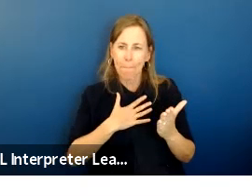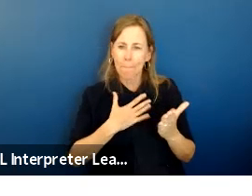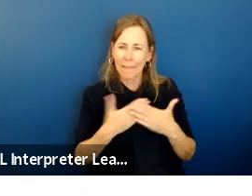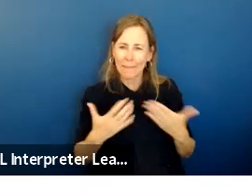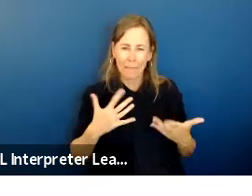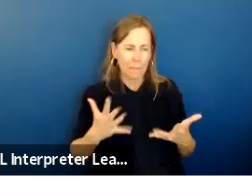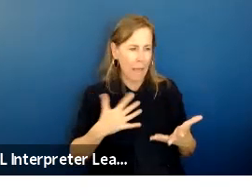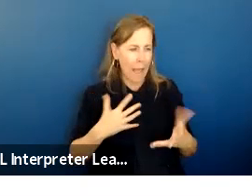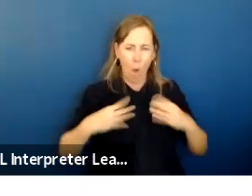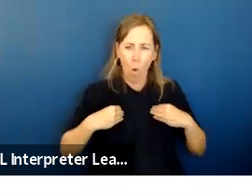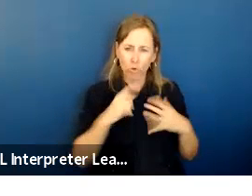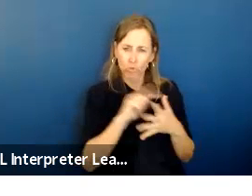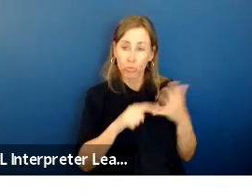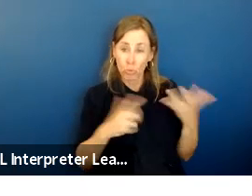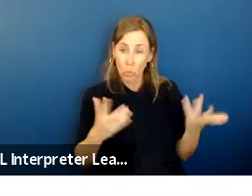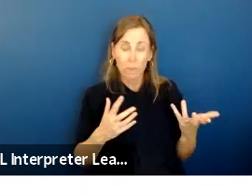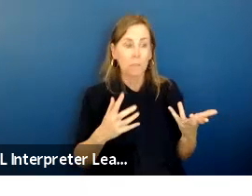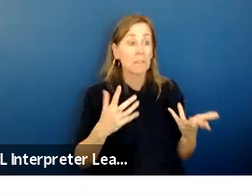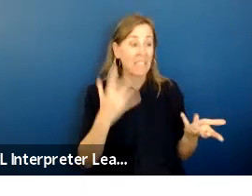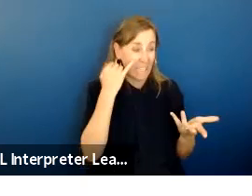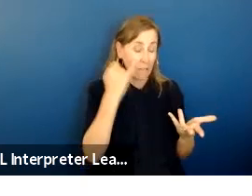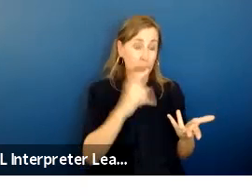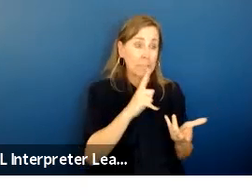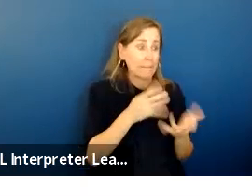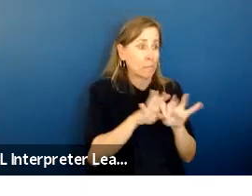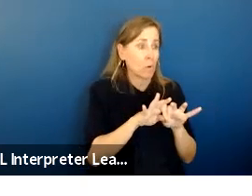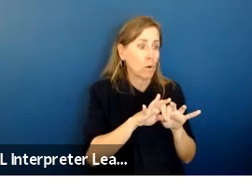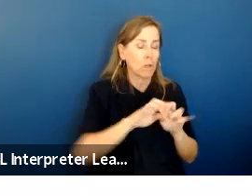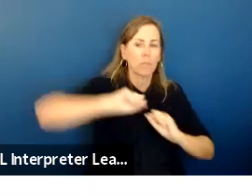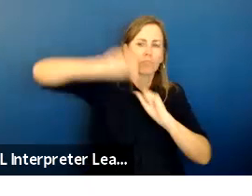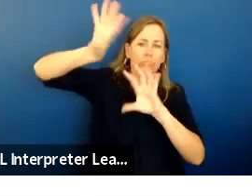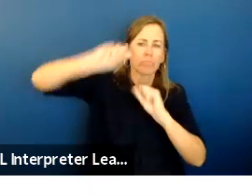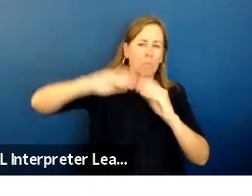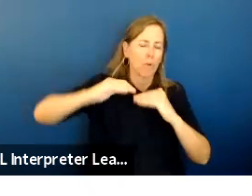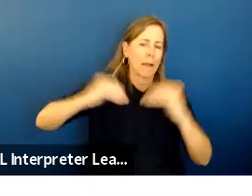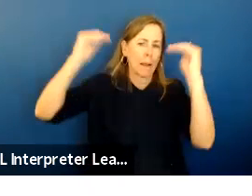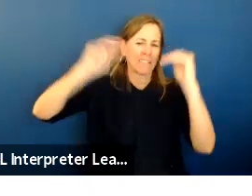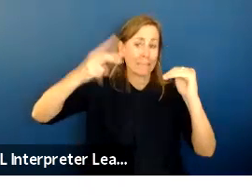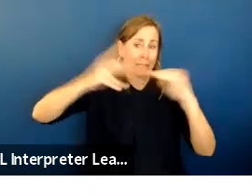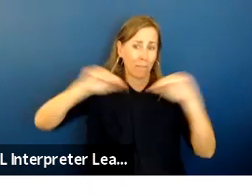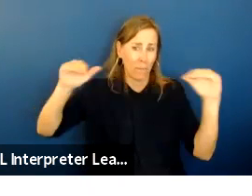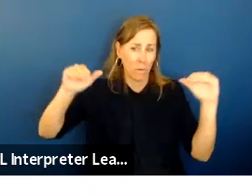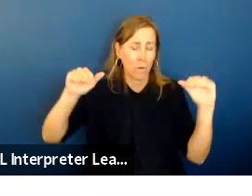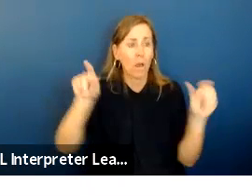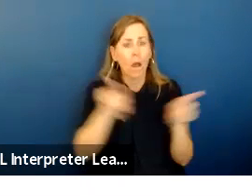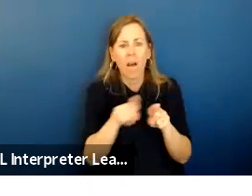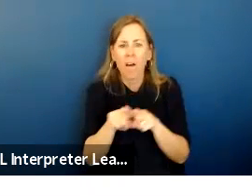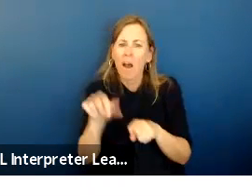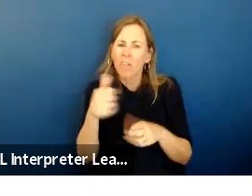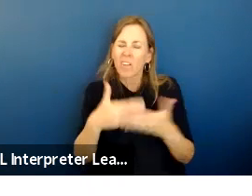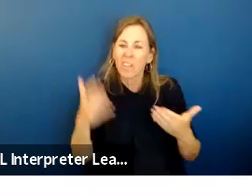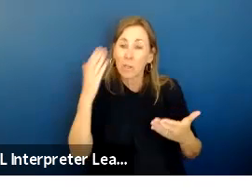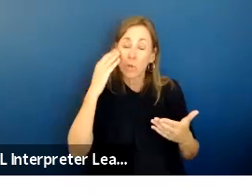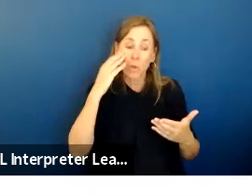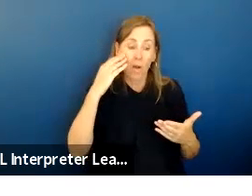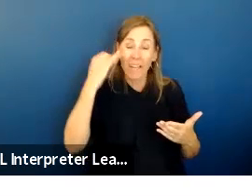home ahead of time for potential flooding. Some things you can do include anchoring fuel tanks, installing a sump pump with backup